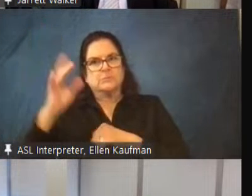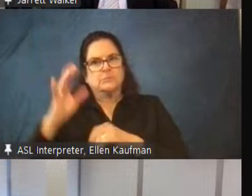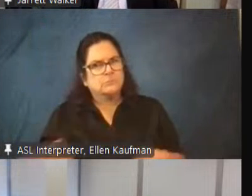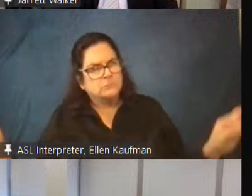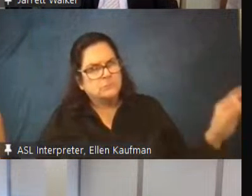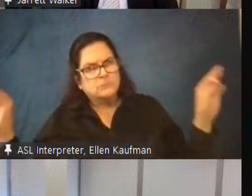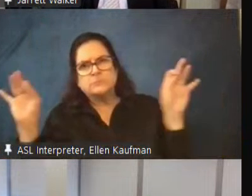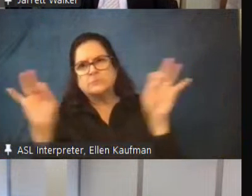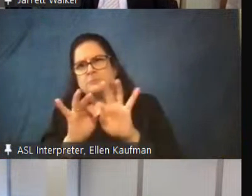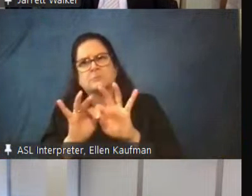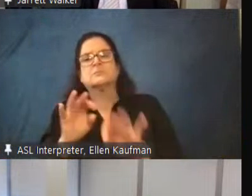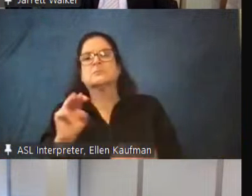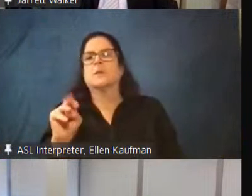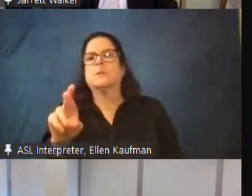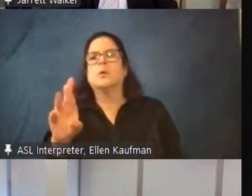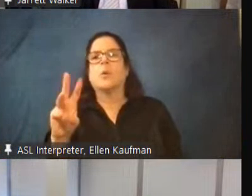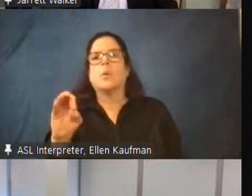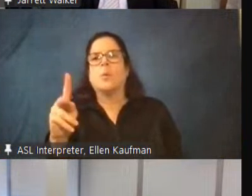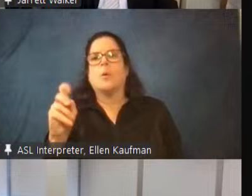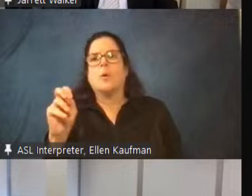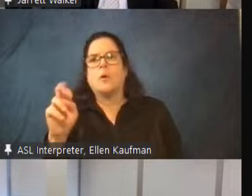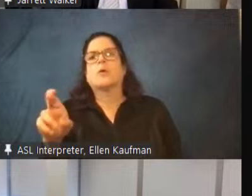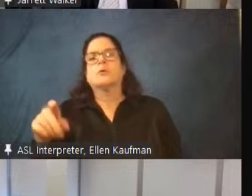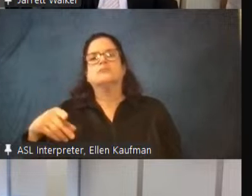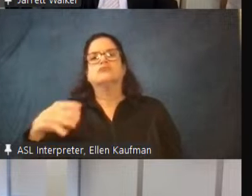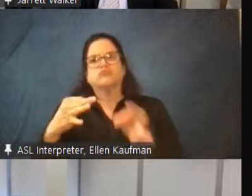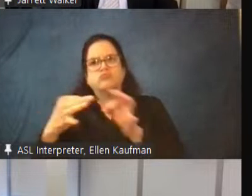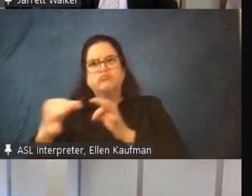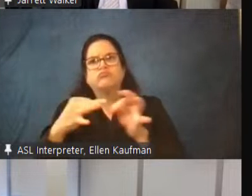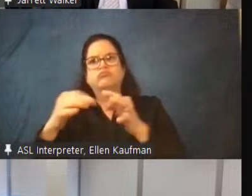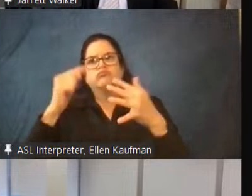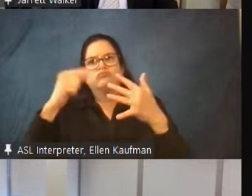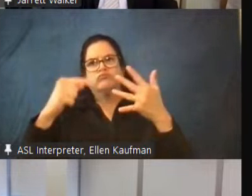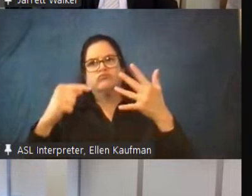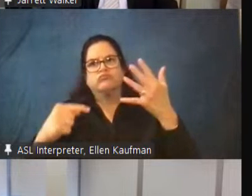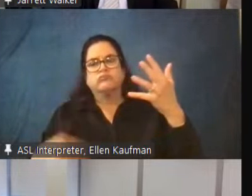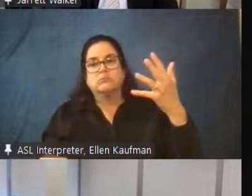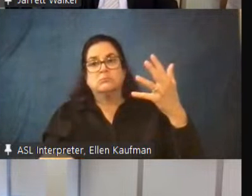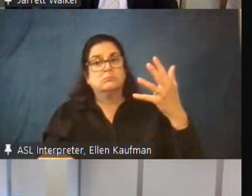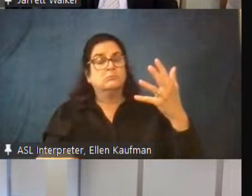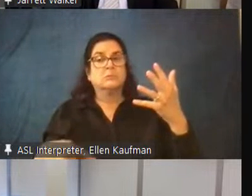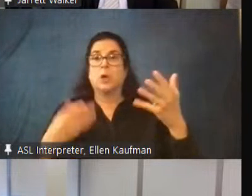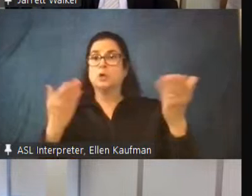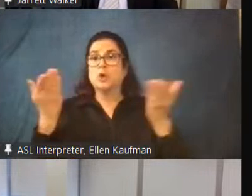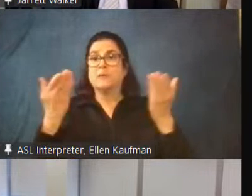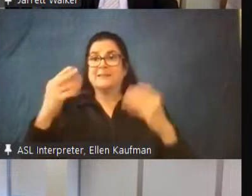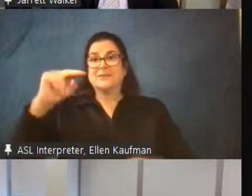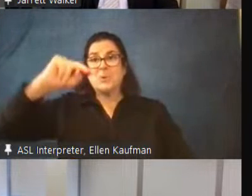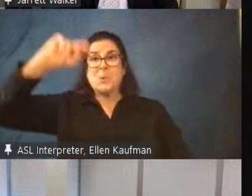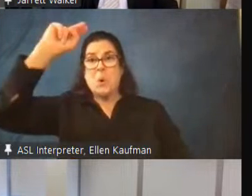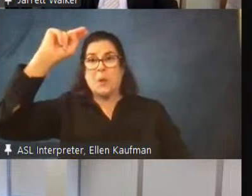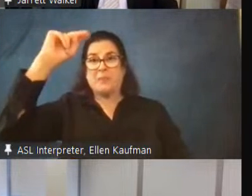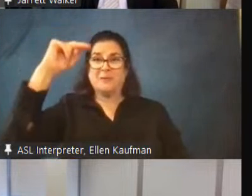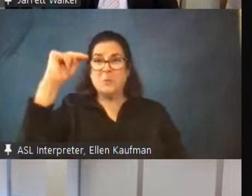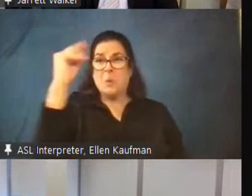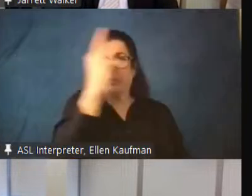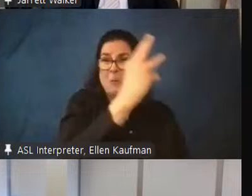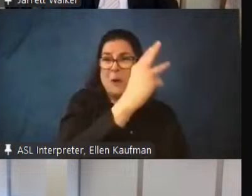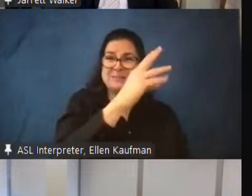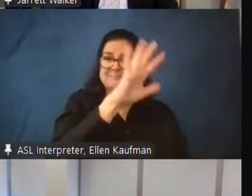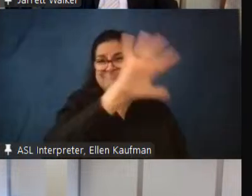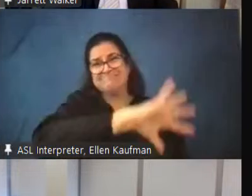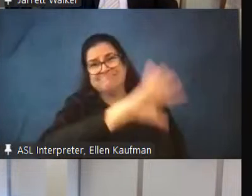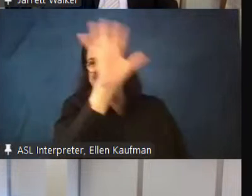very clearly the disparity in services and ties us to the funding as well, as you just said. So